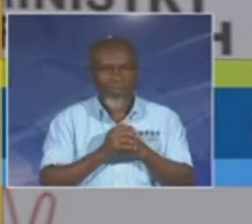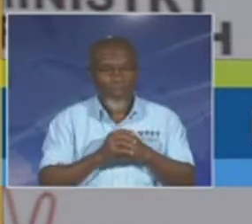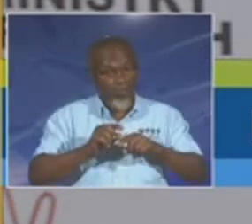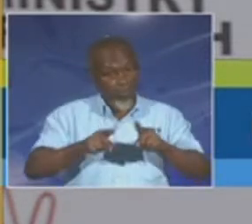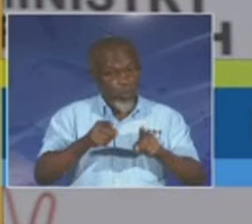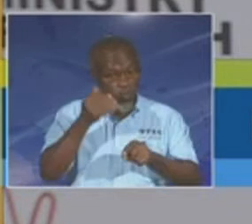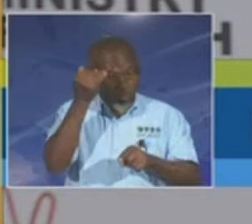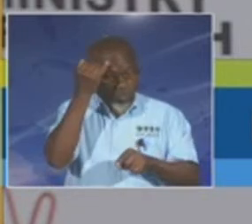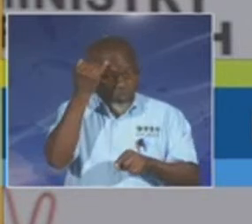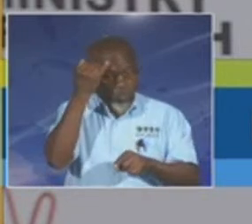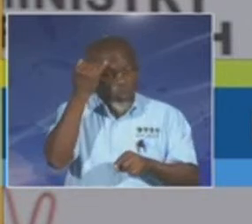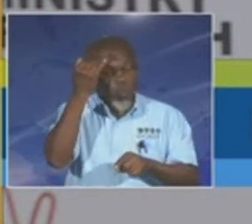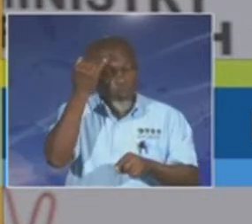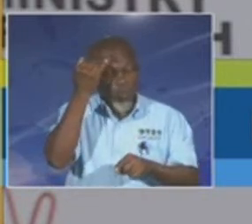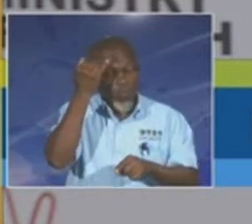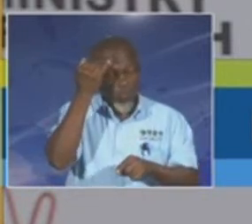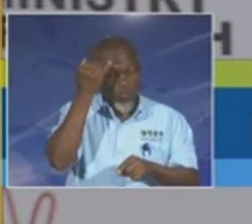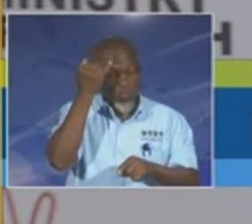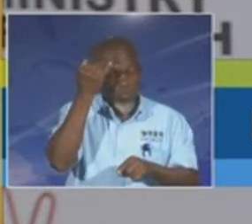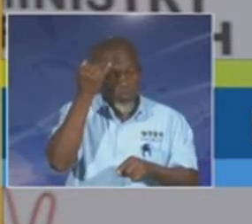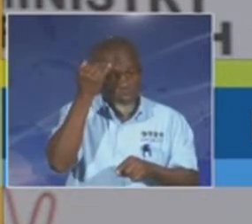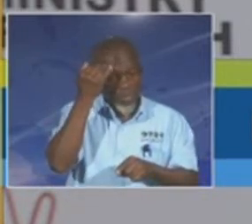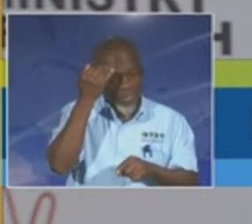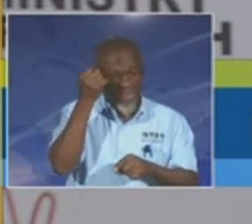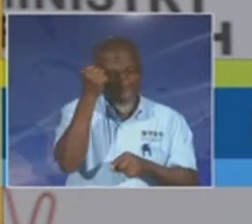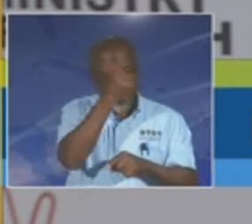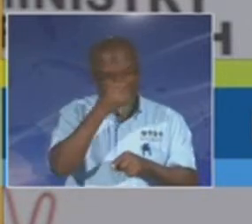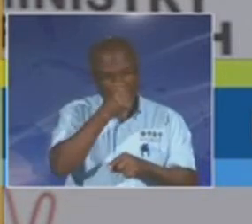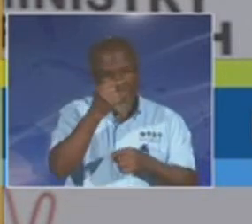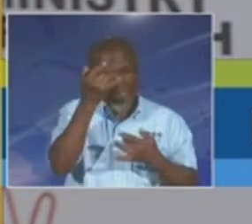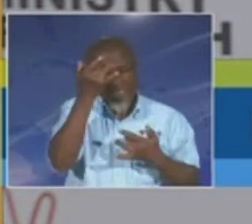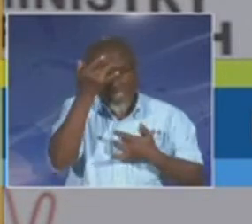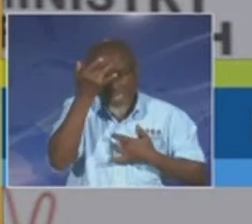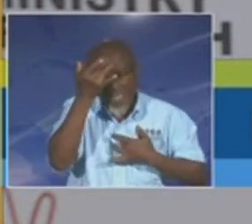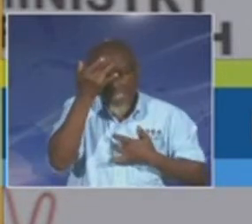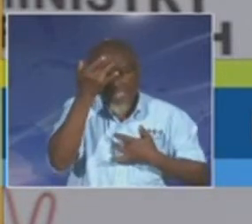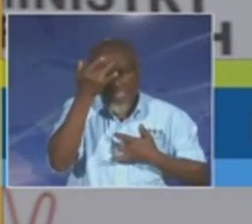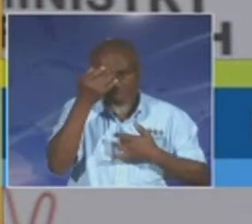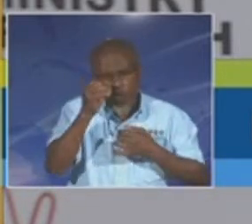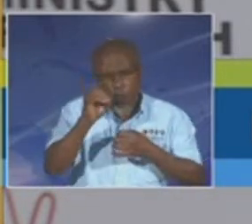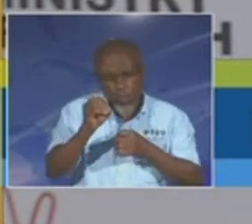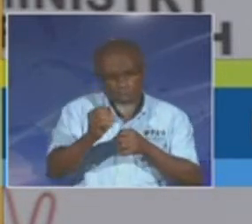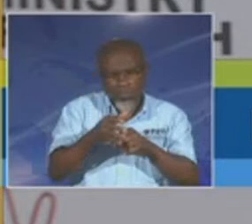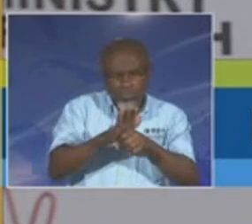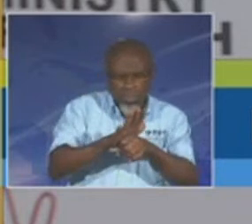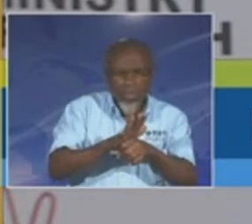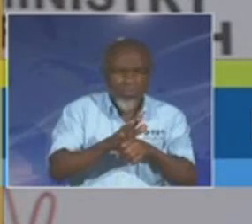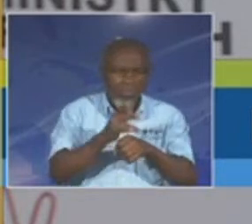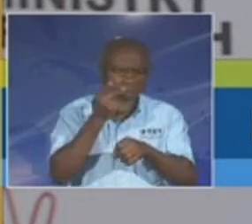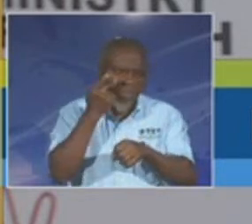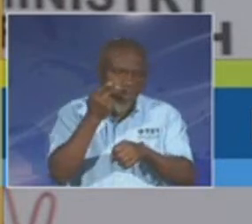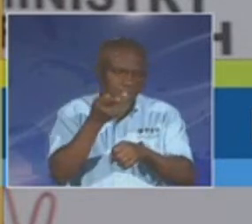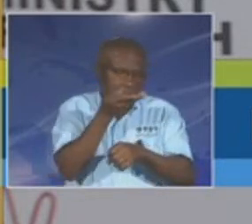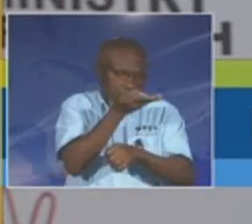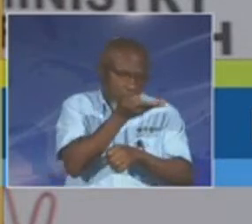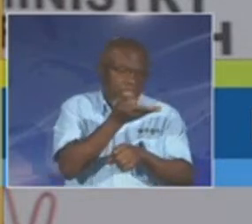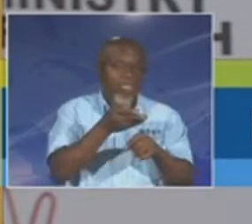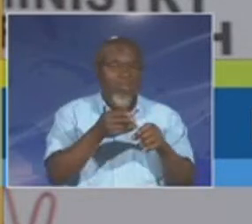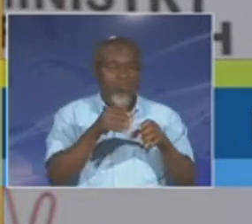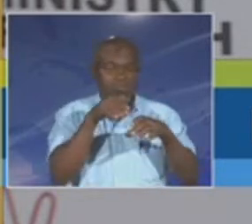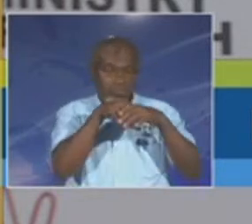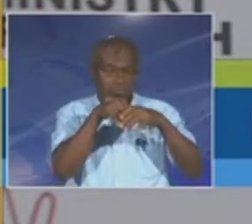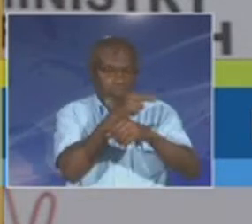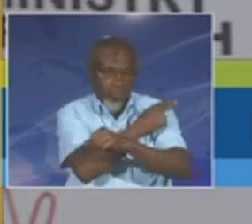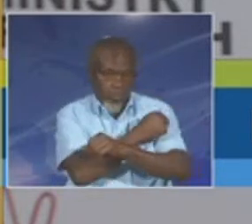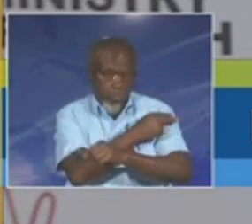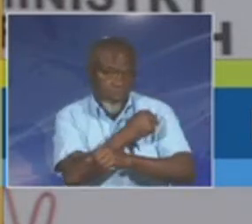that the severity of that illness has been going downwards, and we're seeing that reflected in the hospital trends. And while